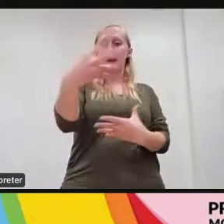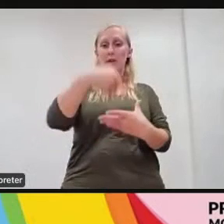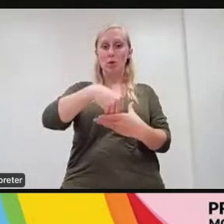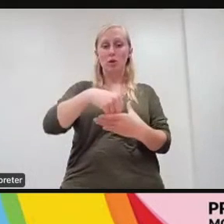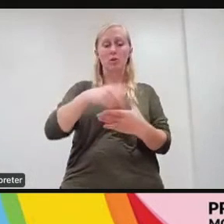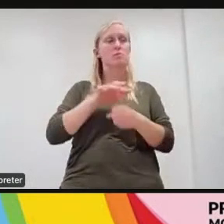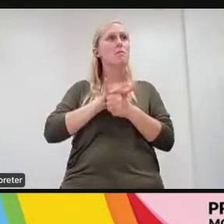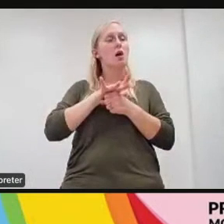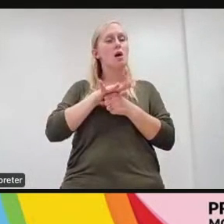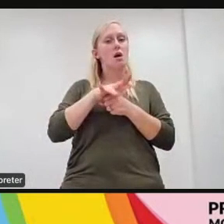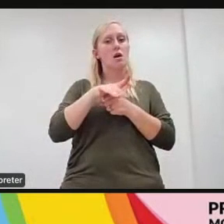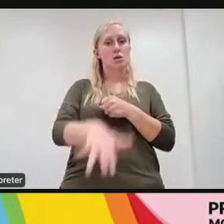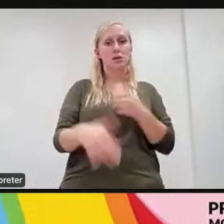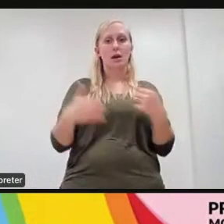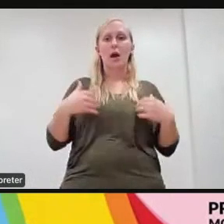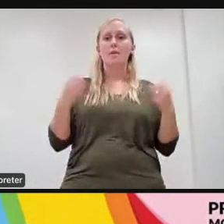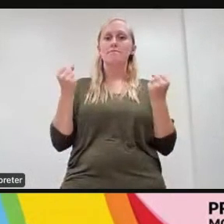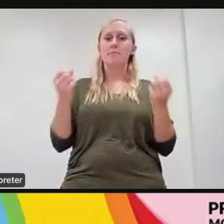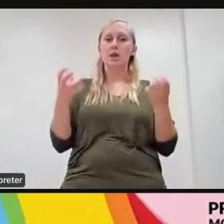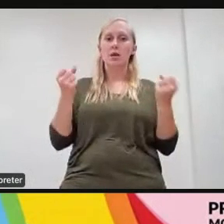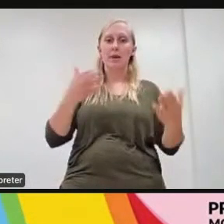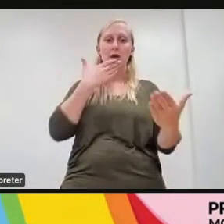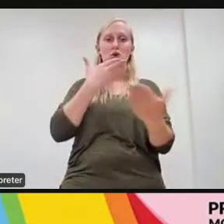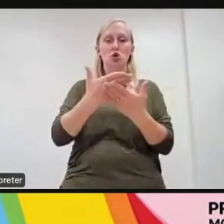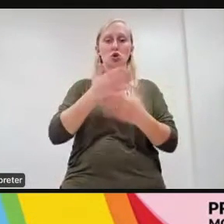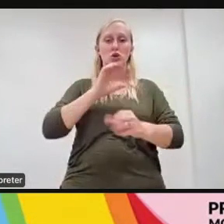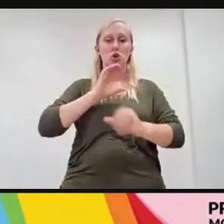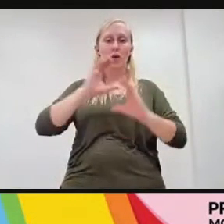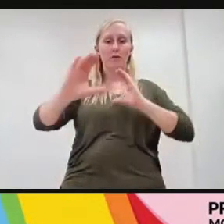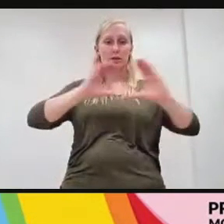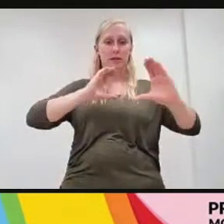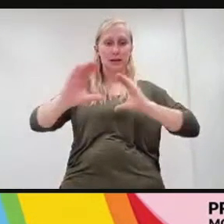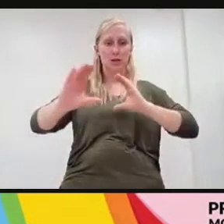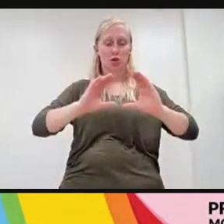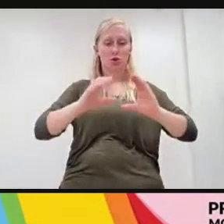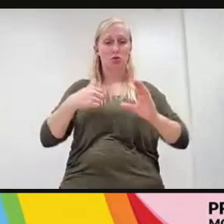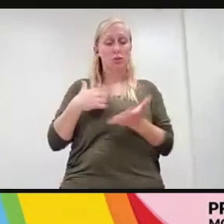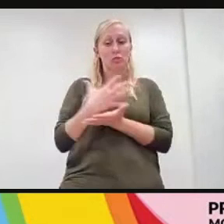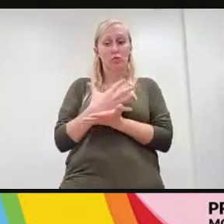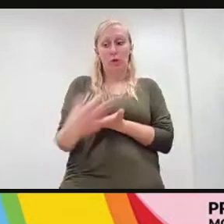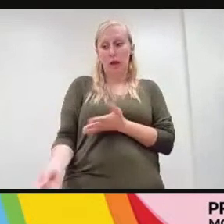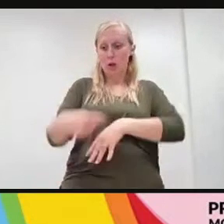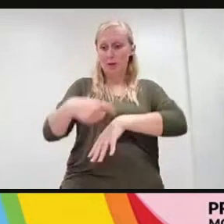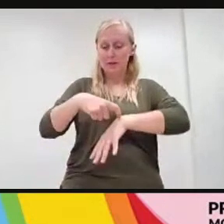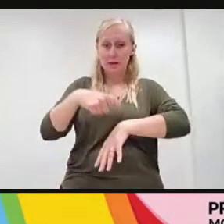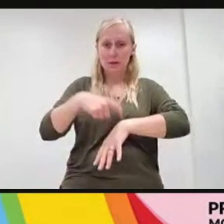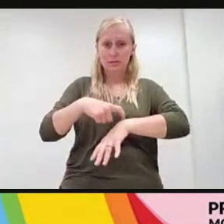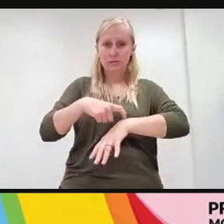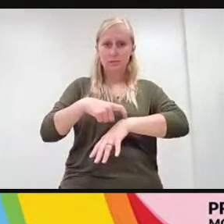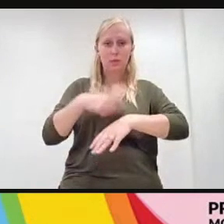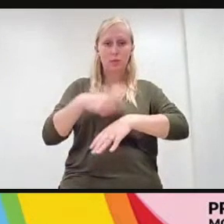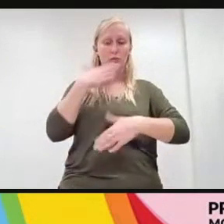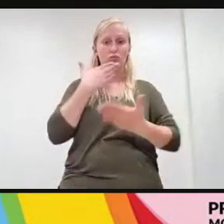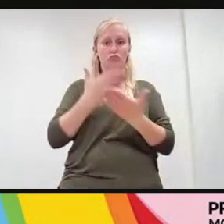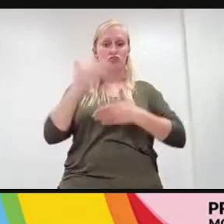and we had many, many good conversations in that meeting. We ran out of time. It was going so